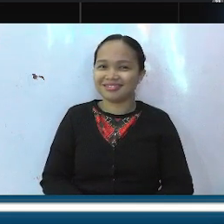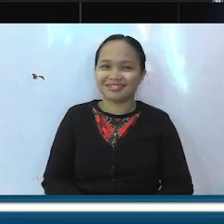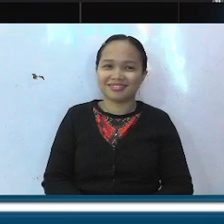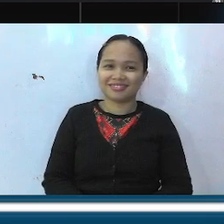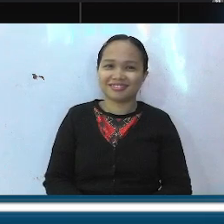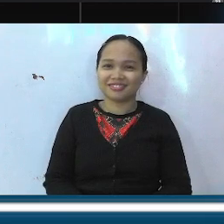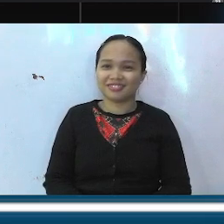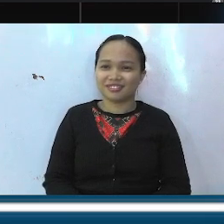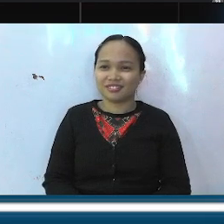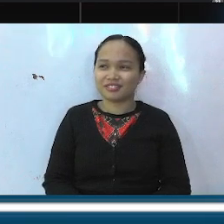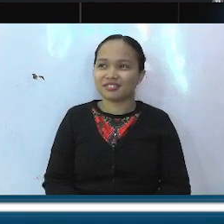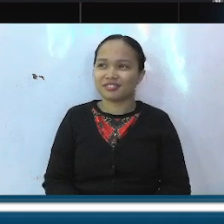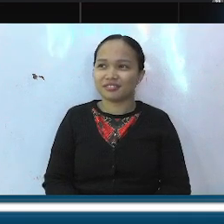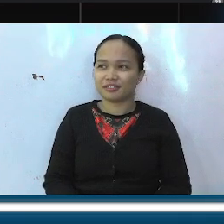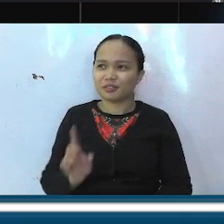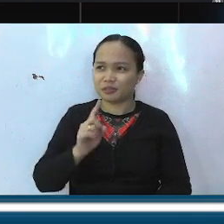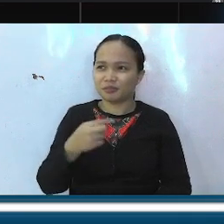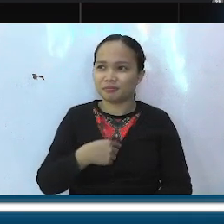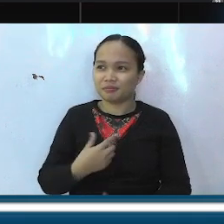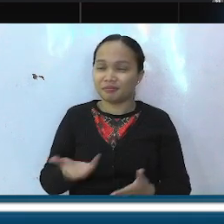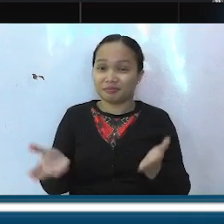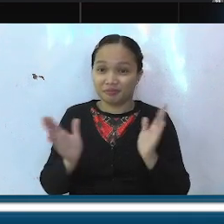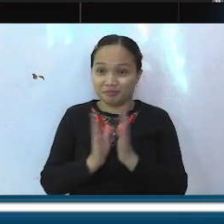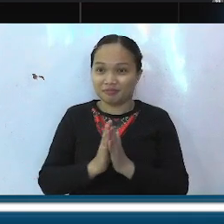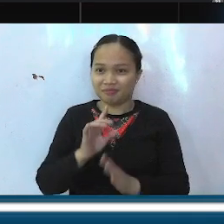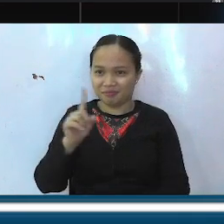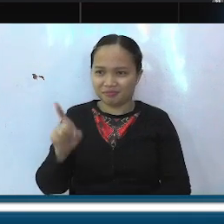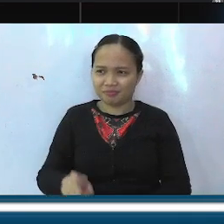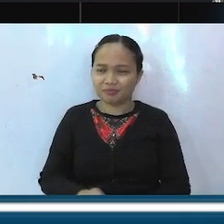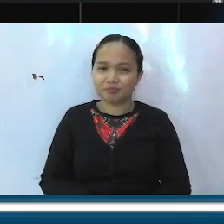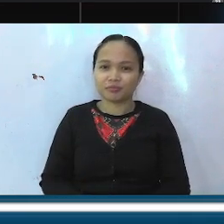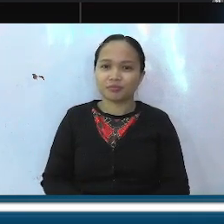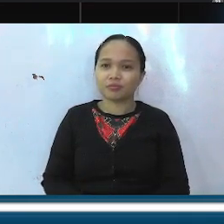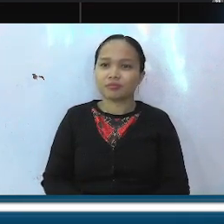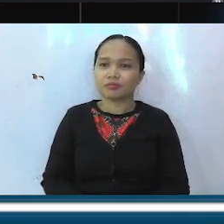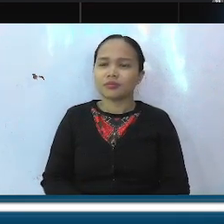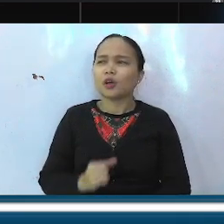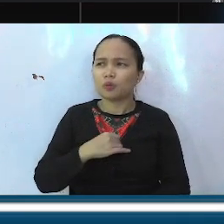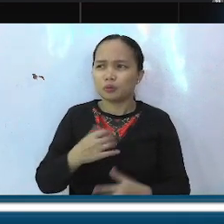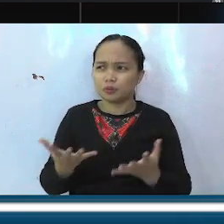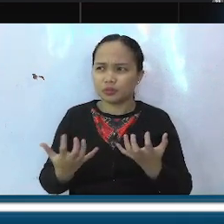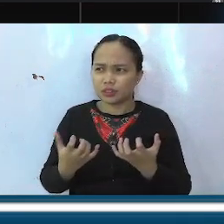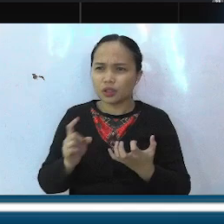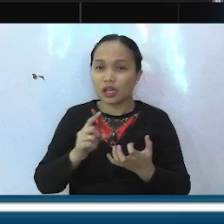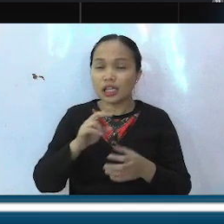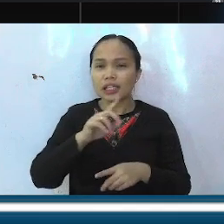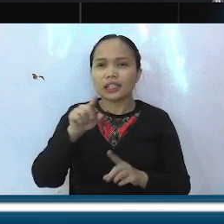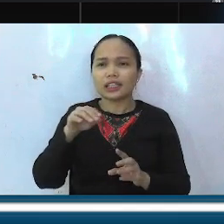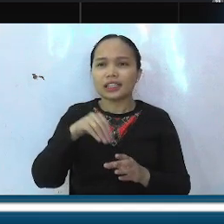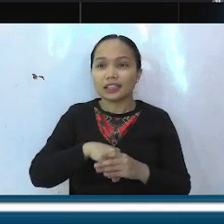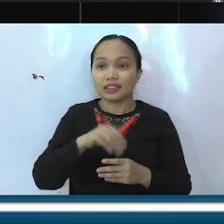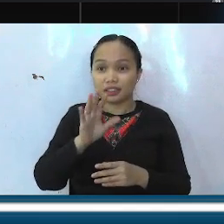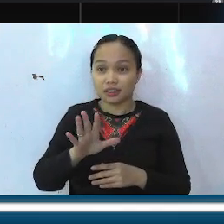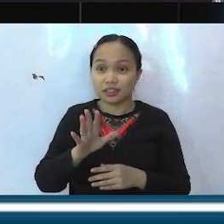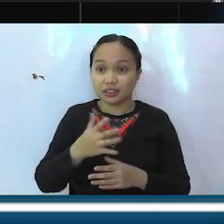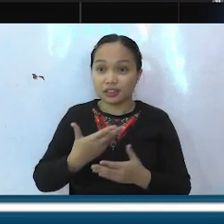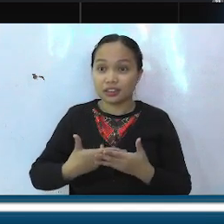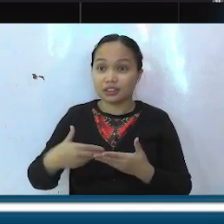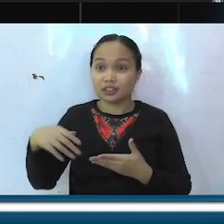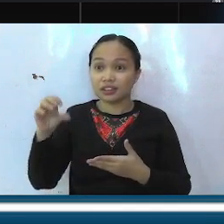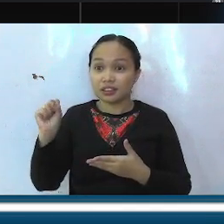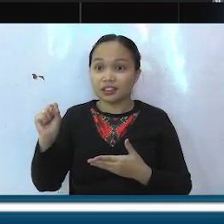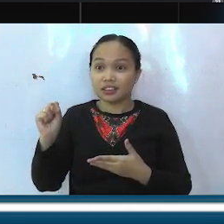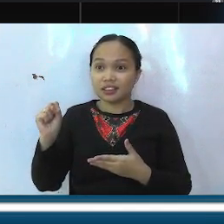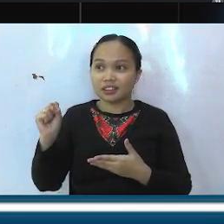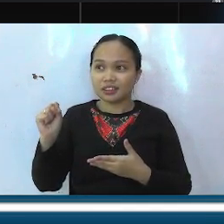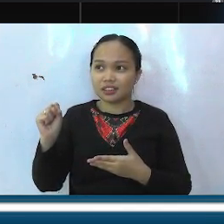you. Yo, let me ask him this question. Go for it. I want to know if during your high school years. Yeah, I really want to know too. Do you really